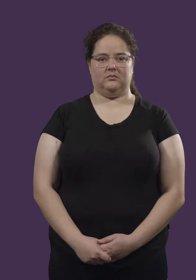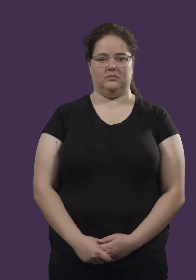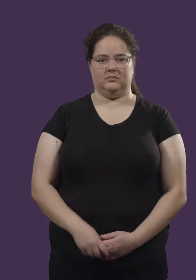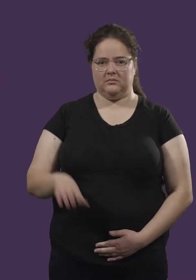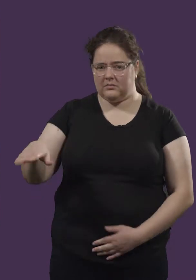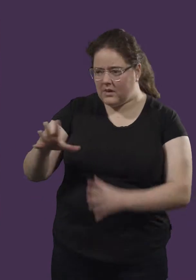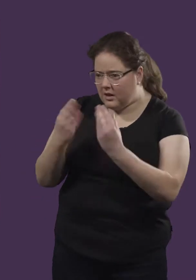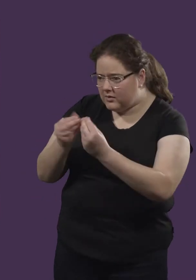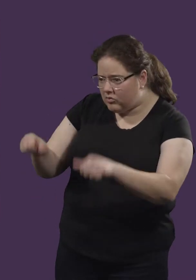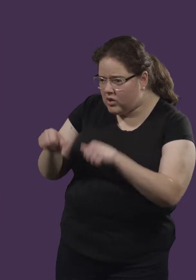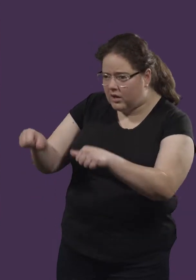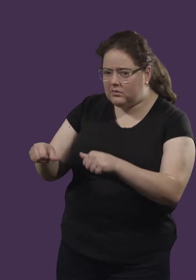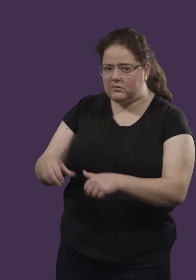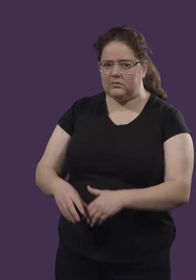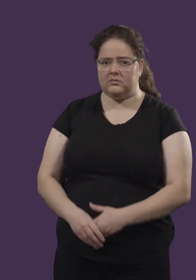Kerry, is everything okay?